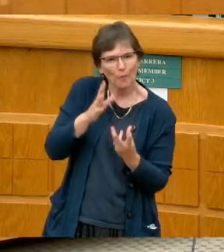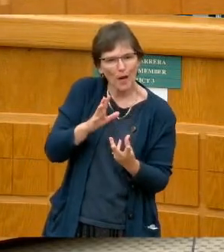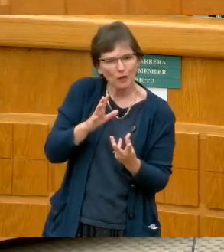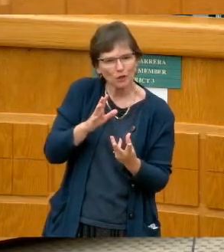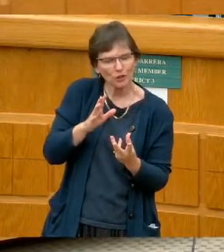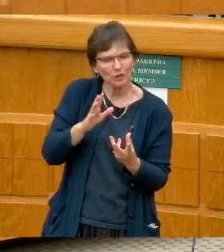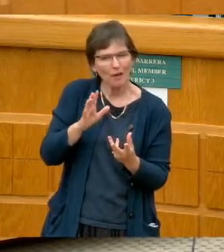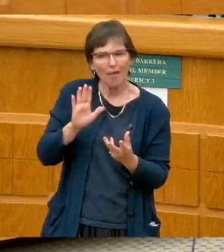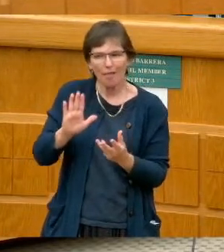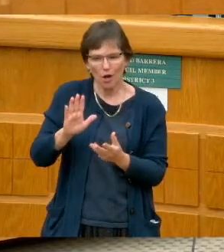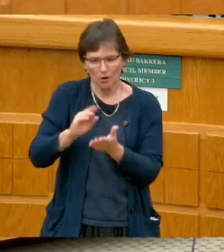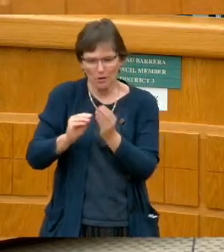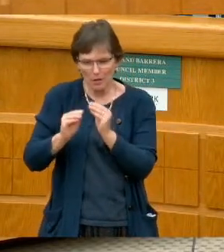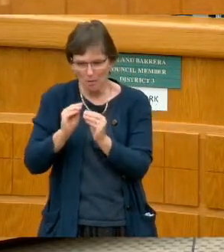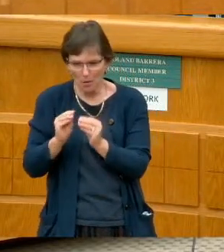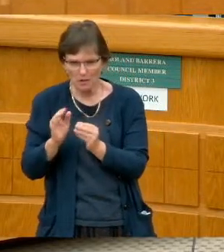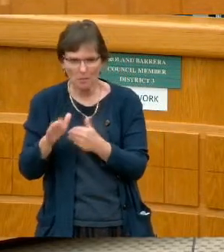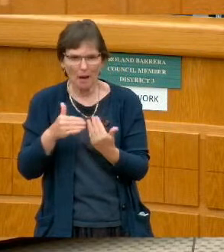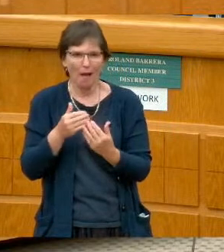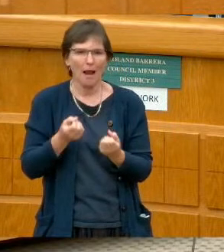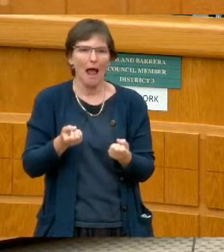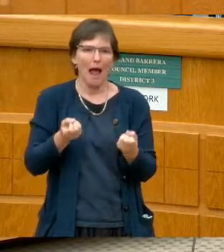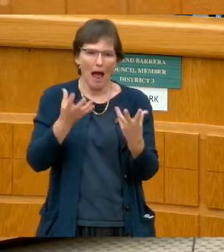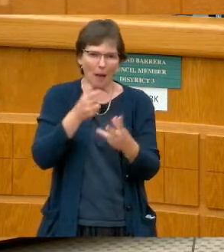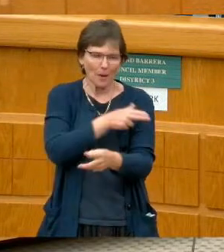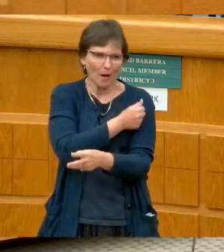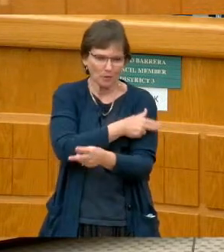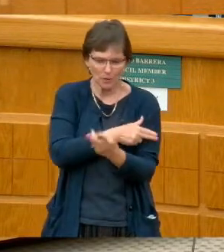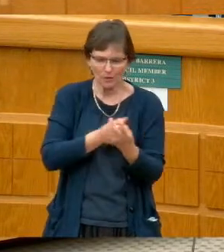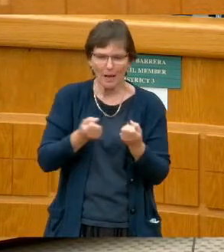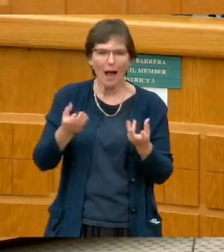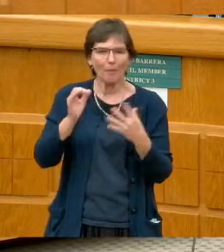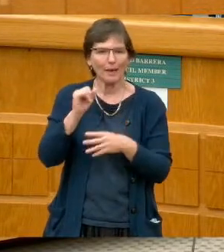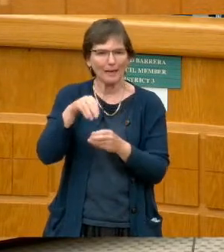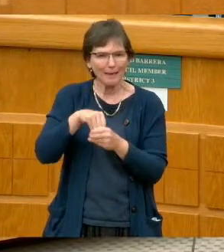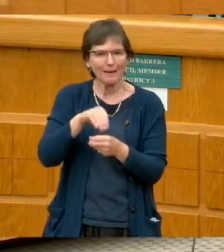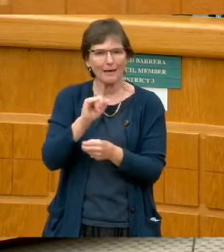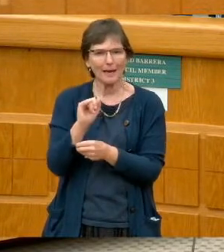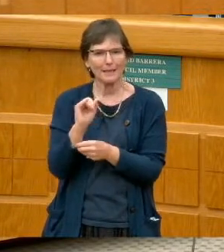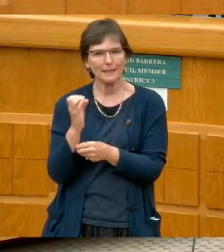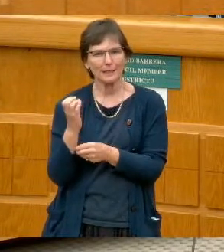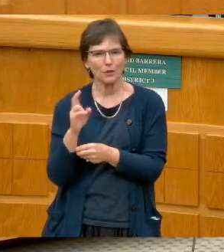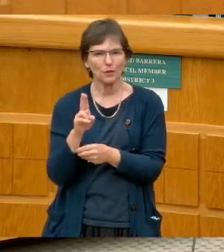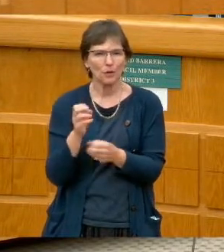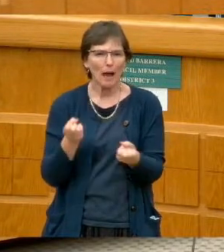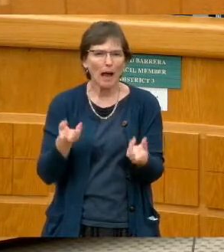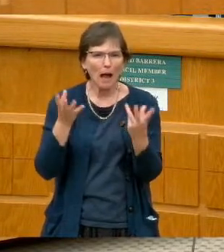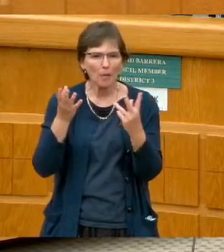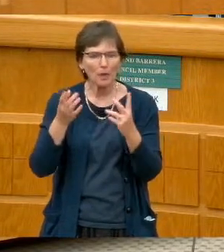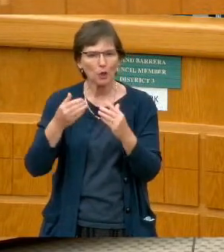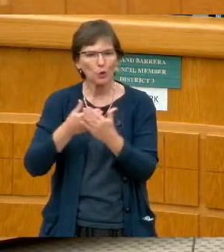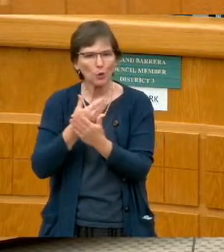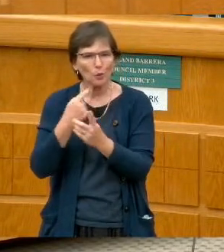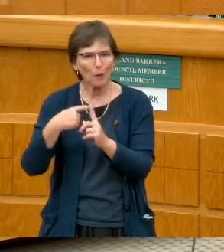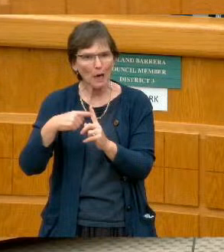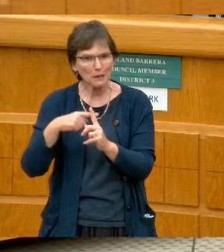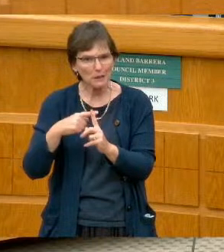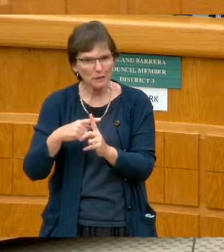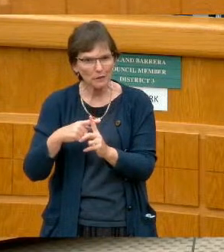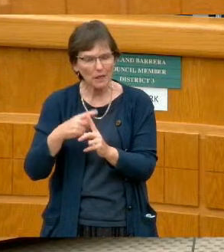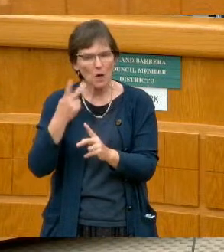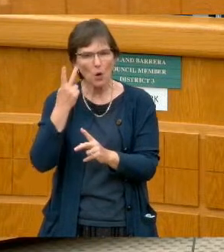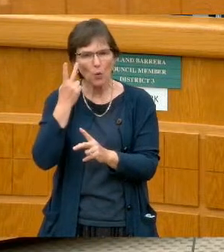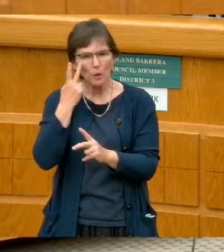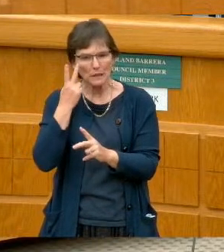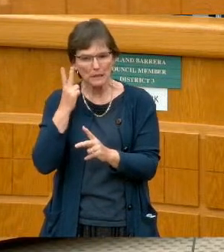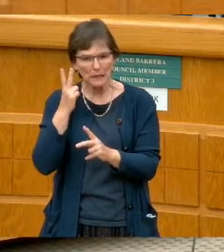like positive cases, number of beds, number of hospitalizations, number of ICUs, and